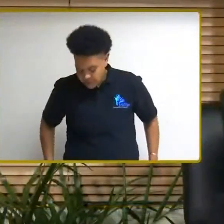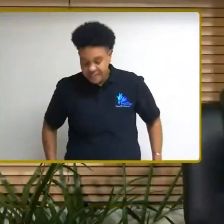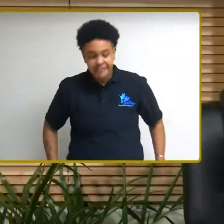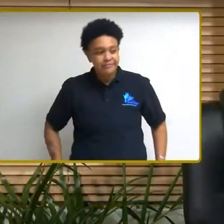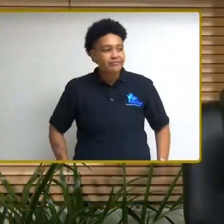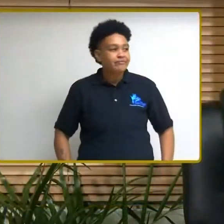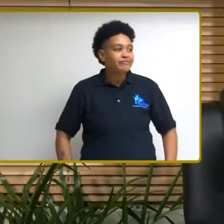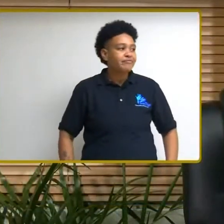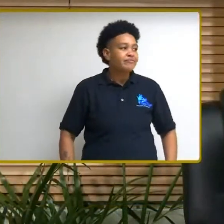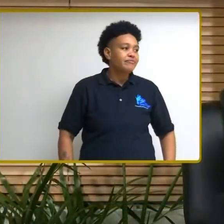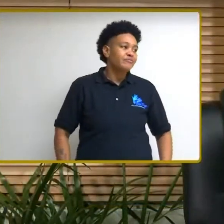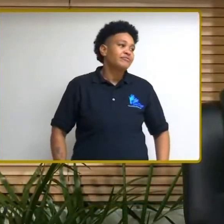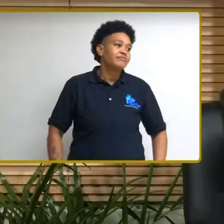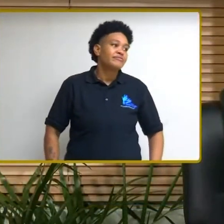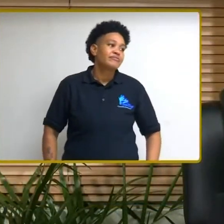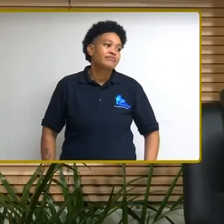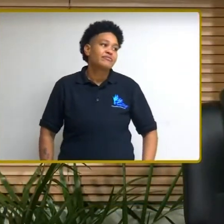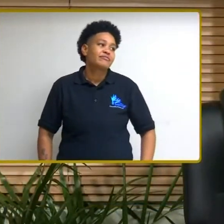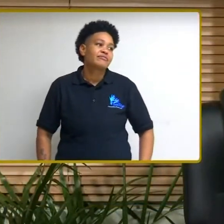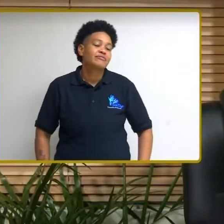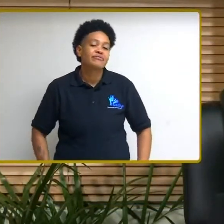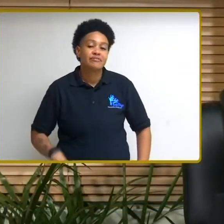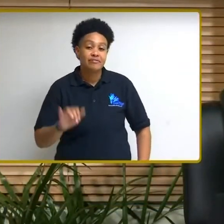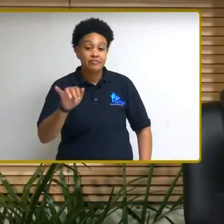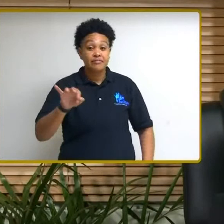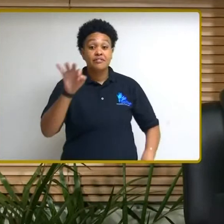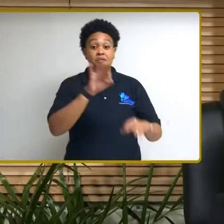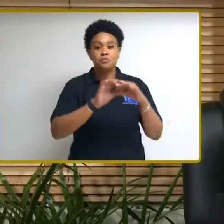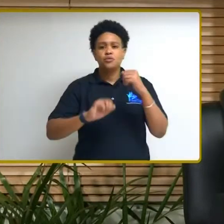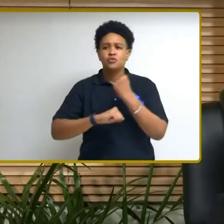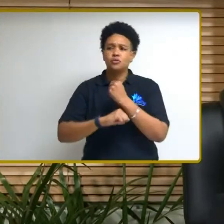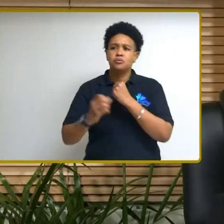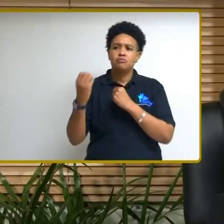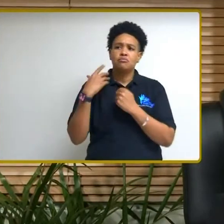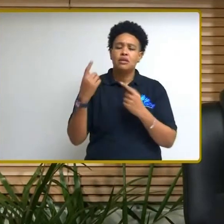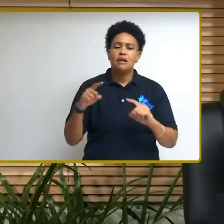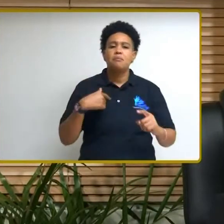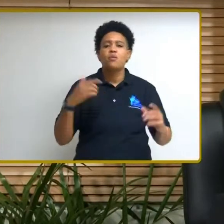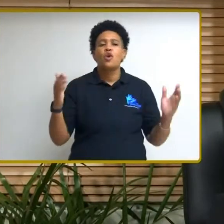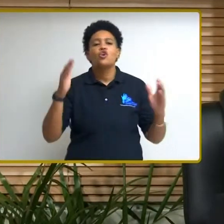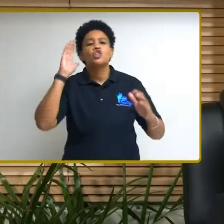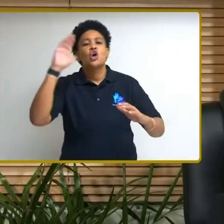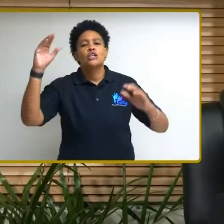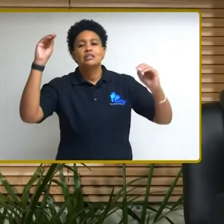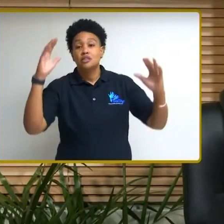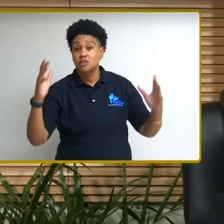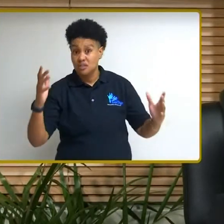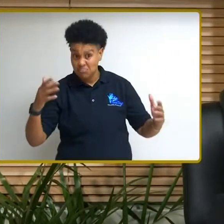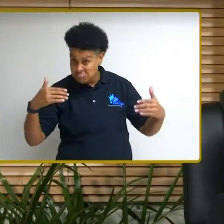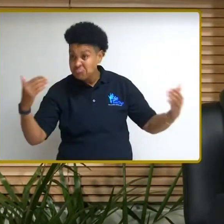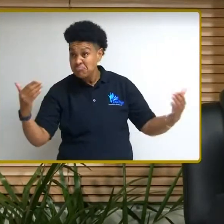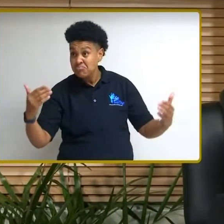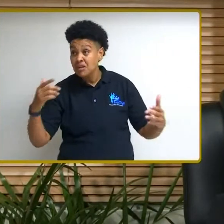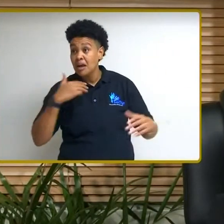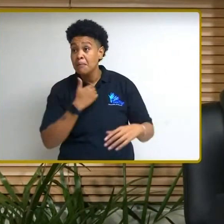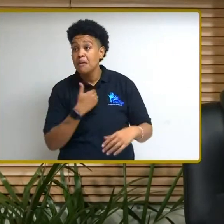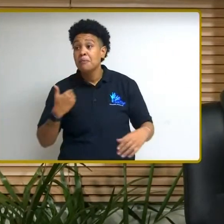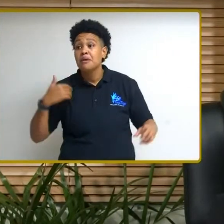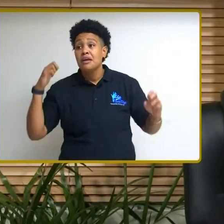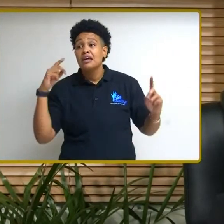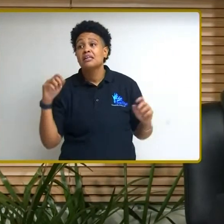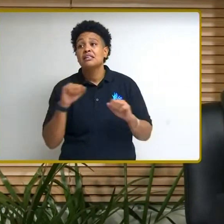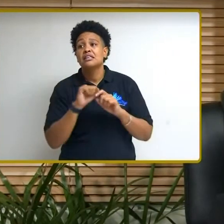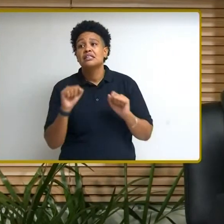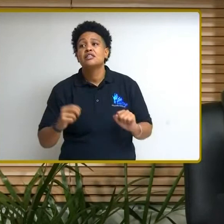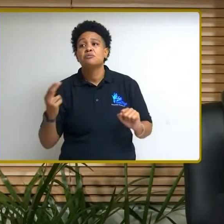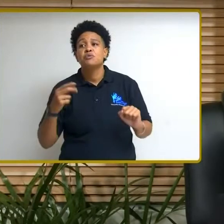that is a very important endorsement there, and we encourage all teachers and members of the education system to